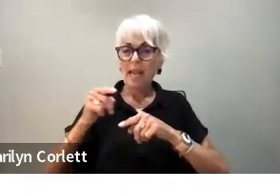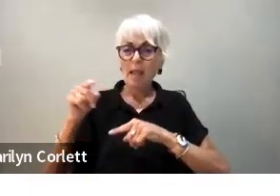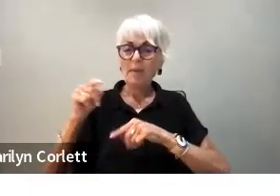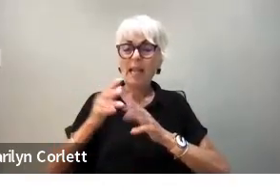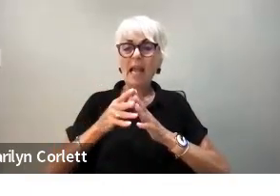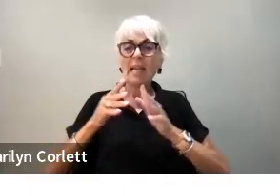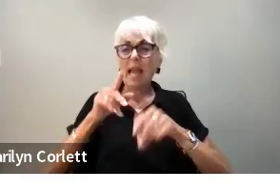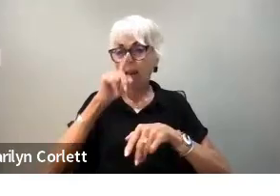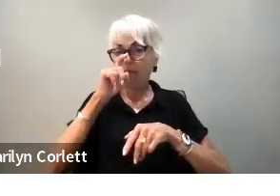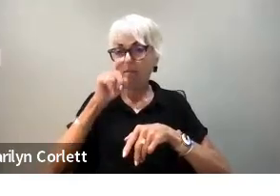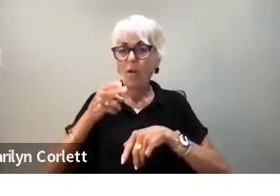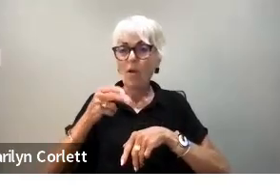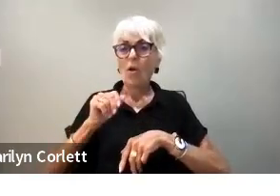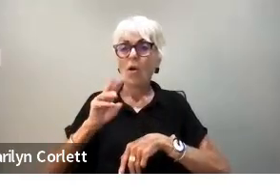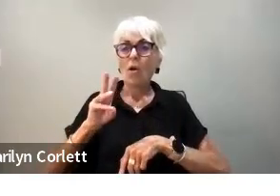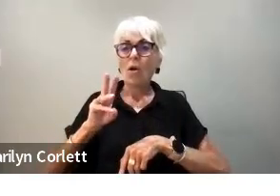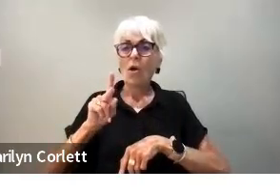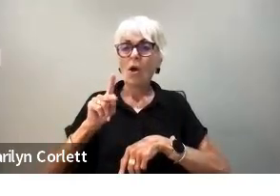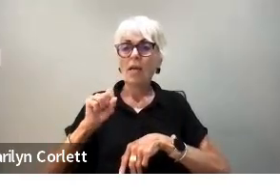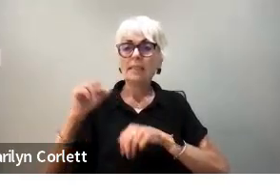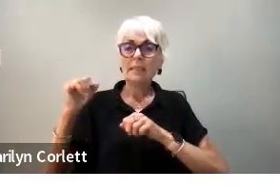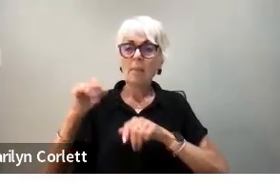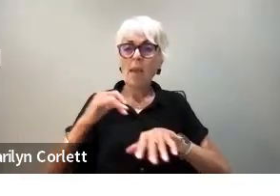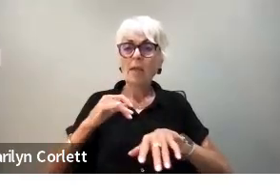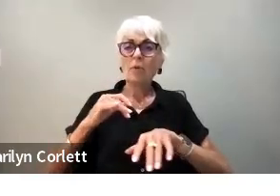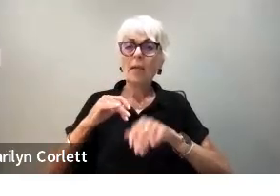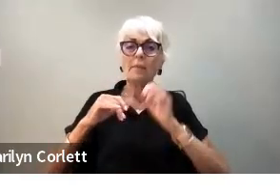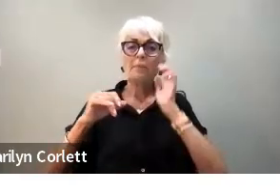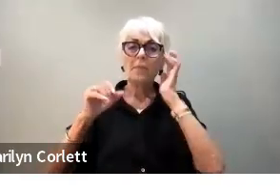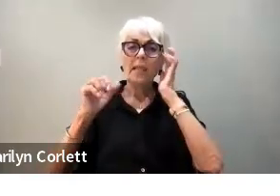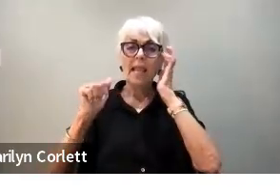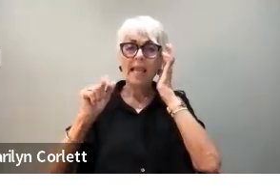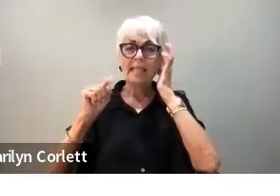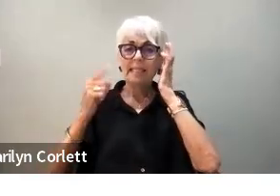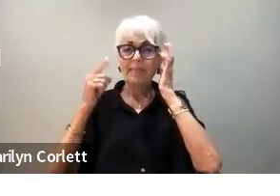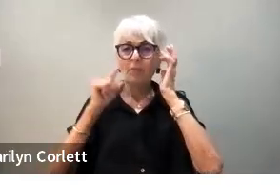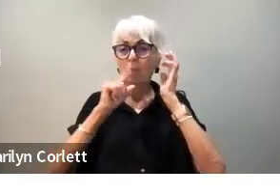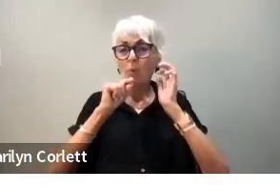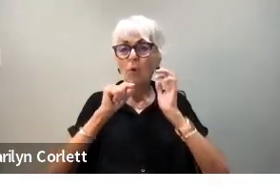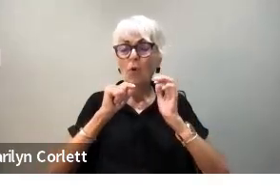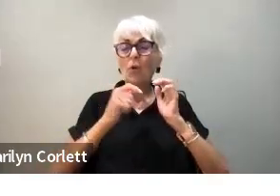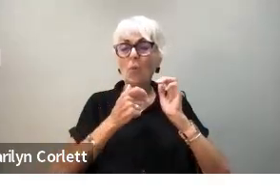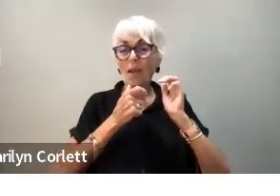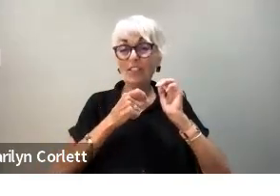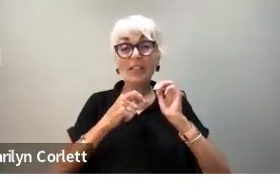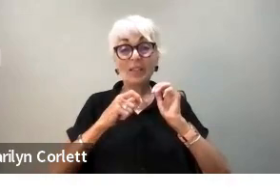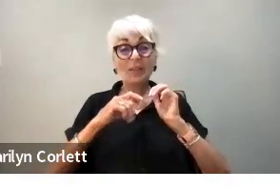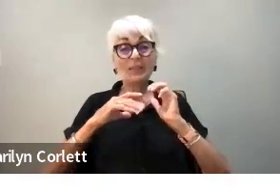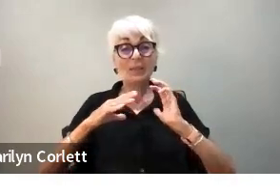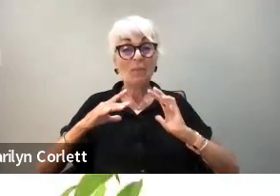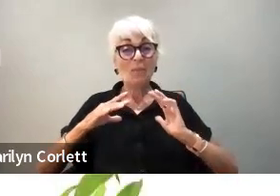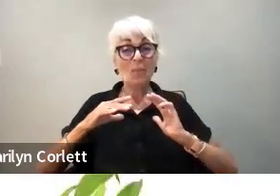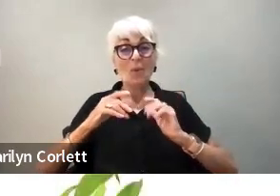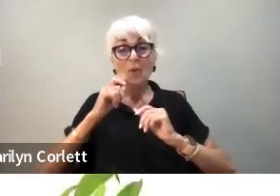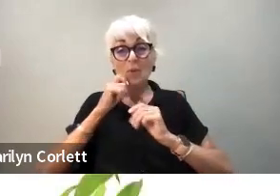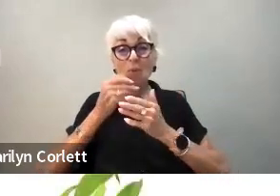migrate, and so AT for bird watching, there's some pretty cool stuff out there.